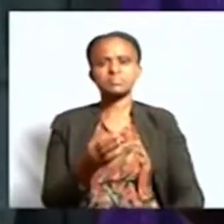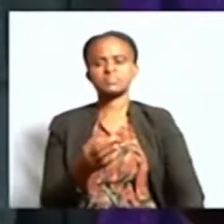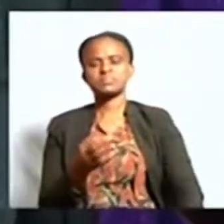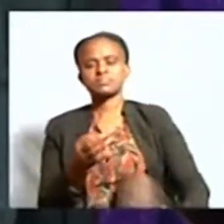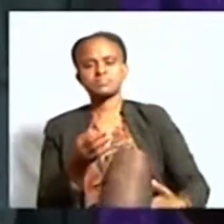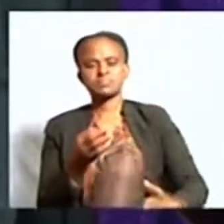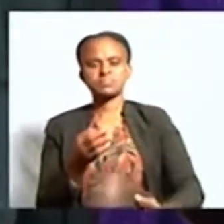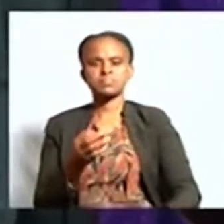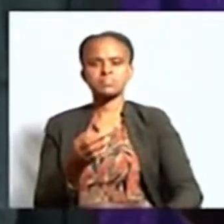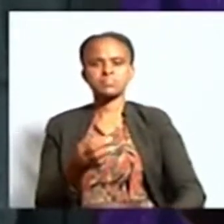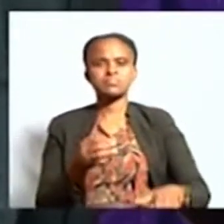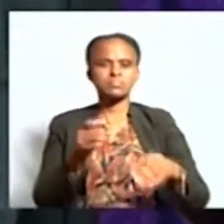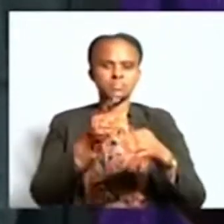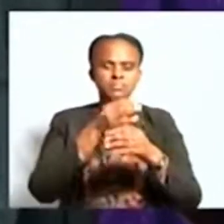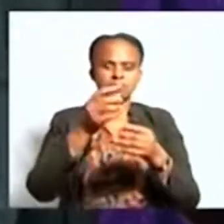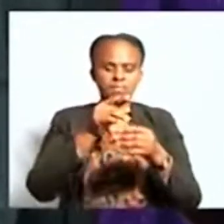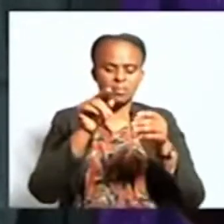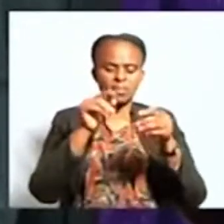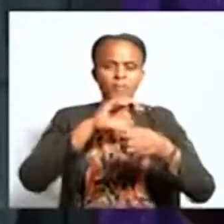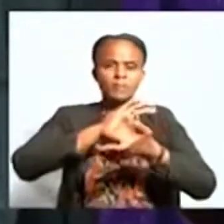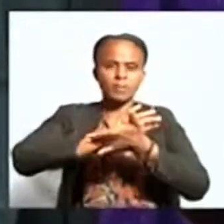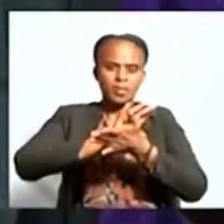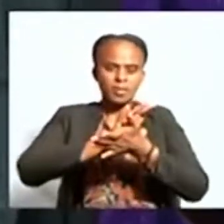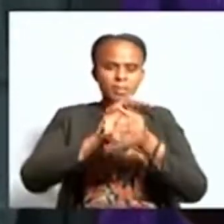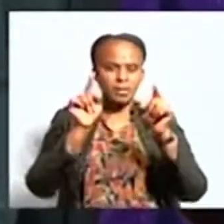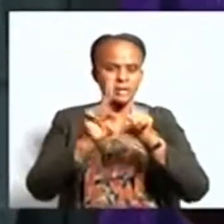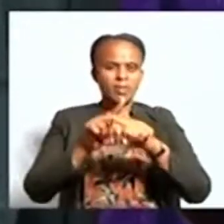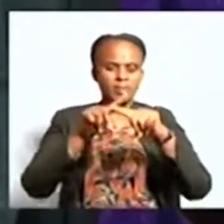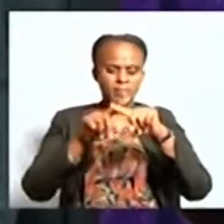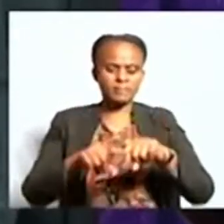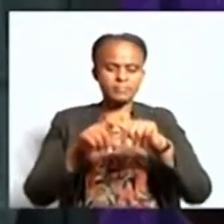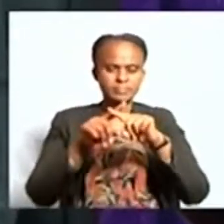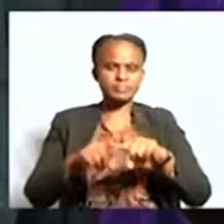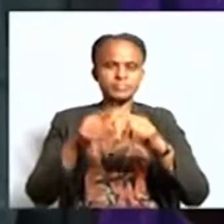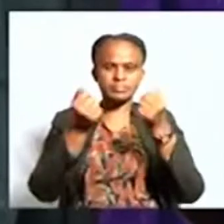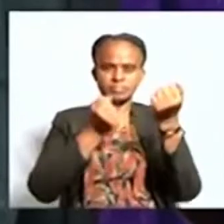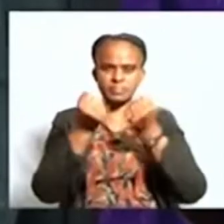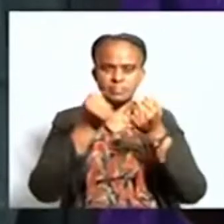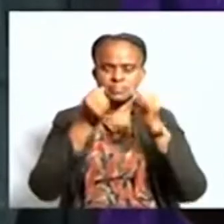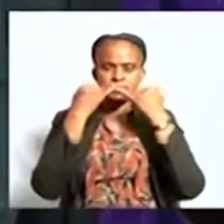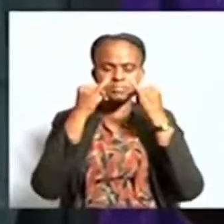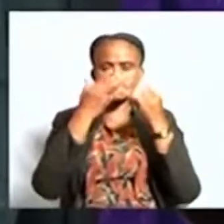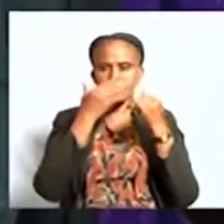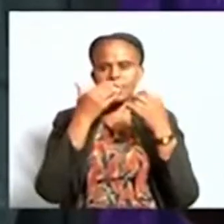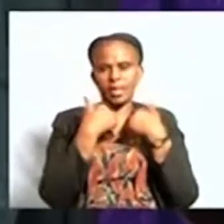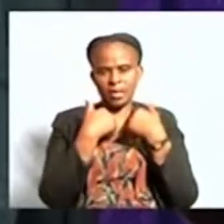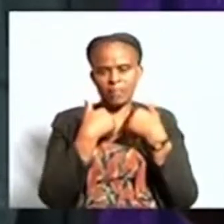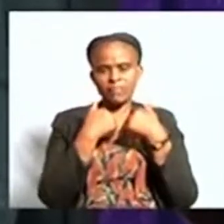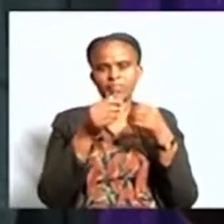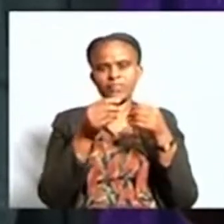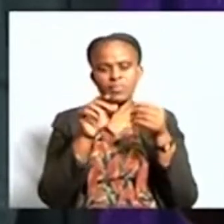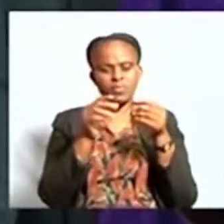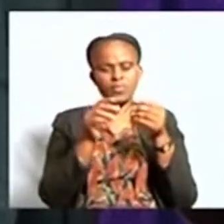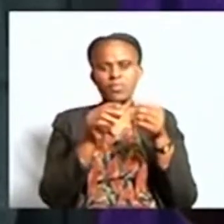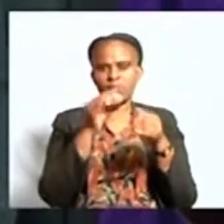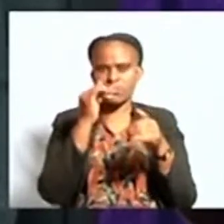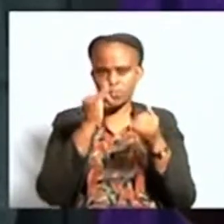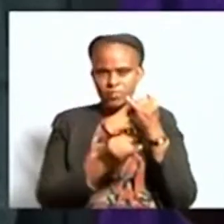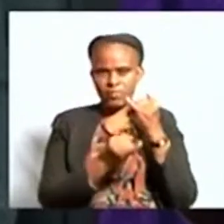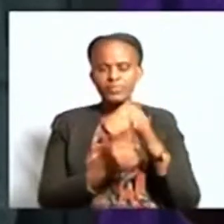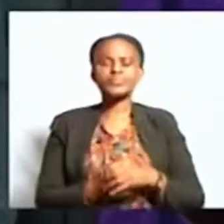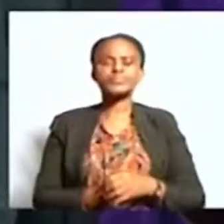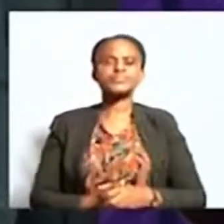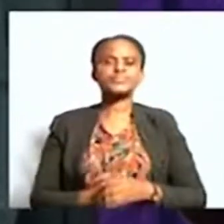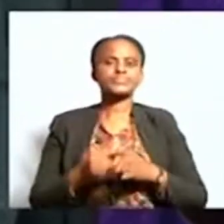database. A complete and reliable motor vehicle database should have the following key fields completed